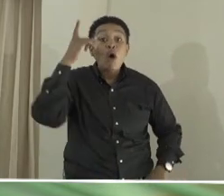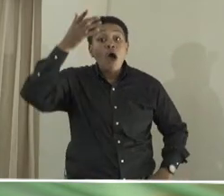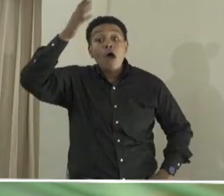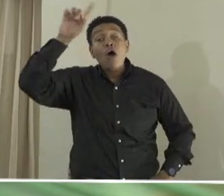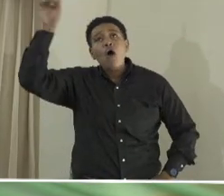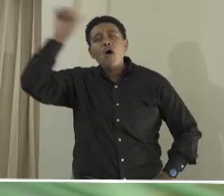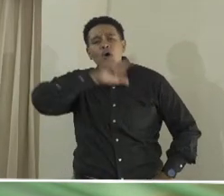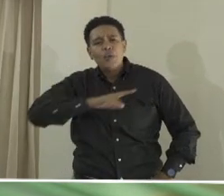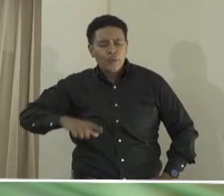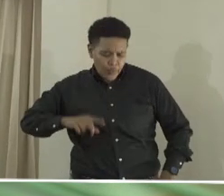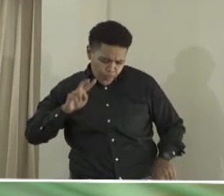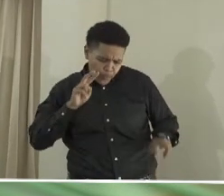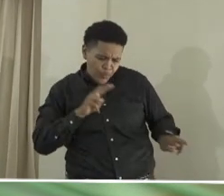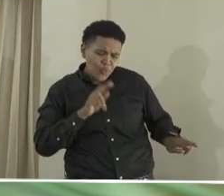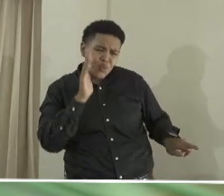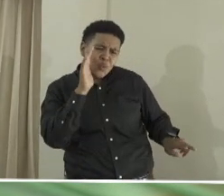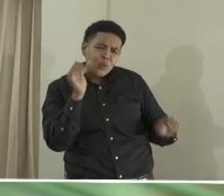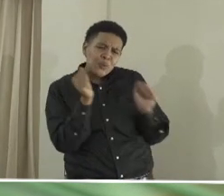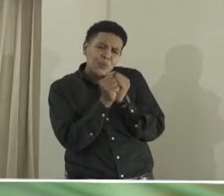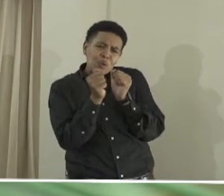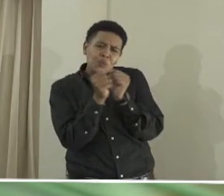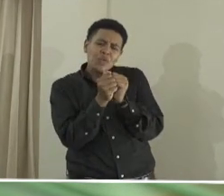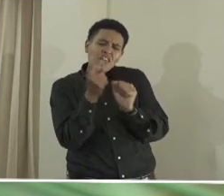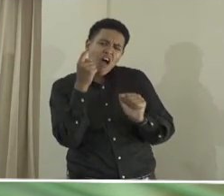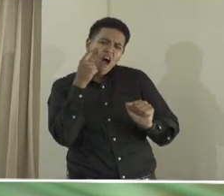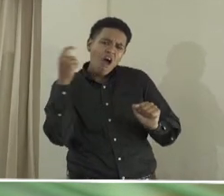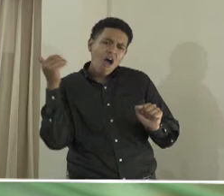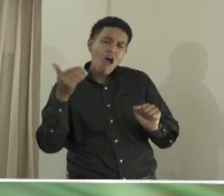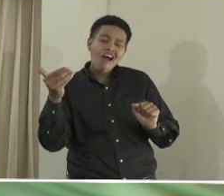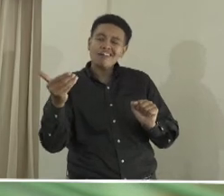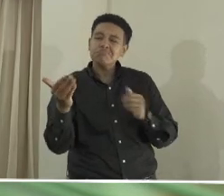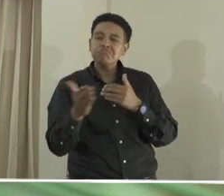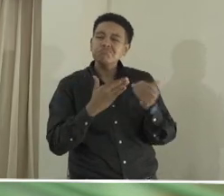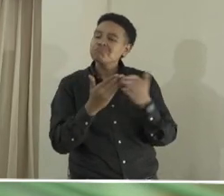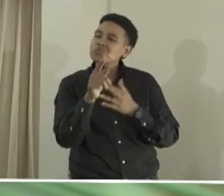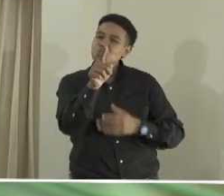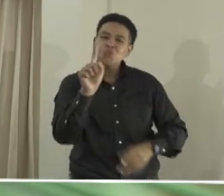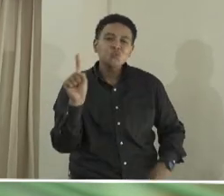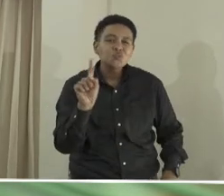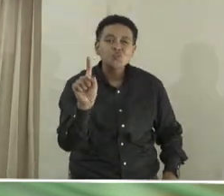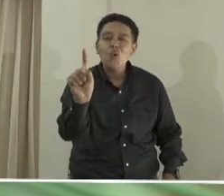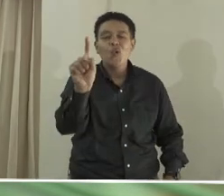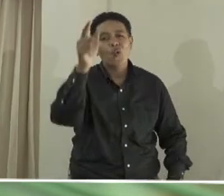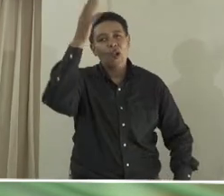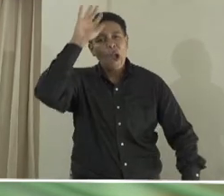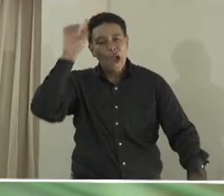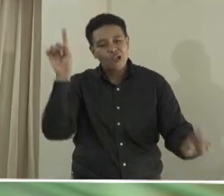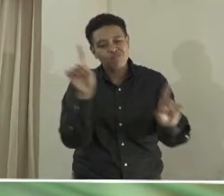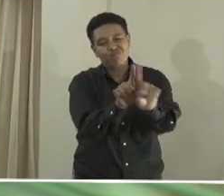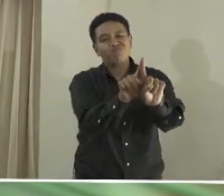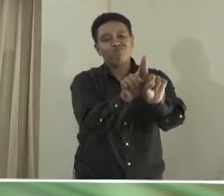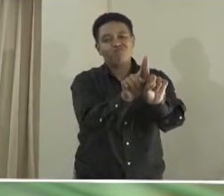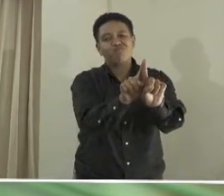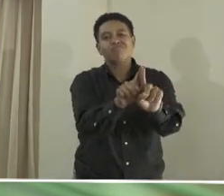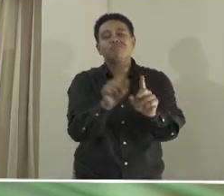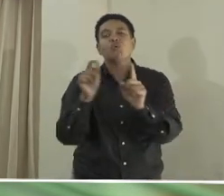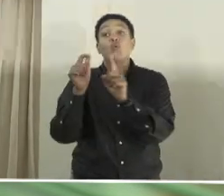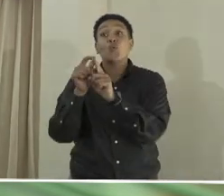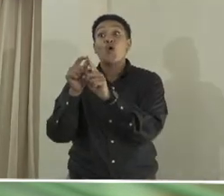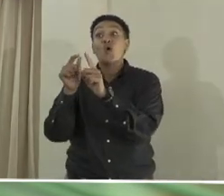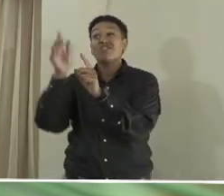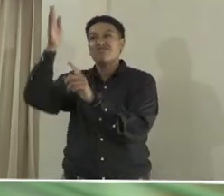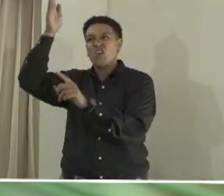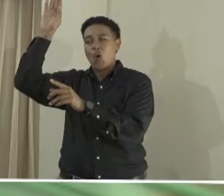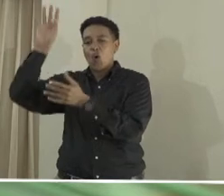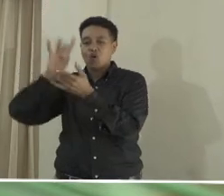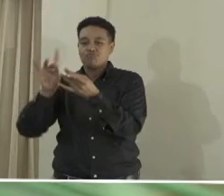your God will be with you wherever you go. The word